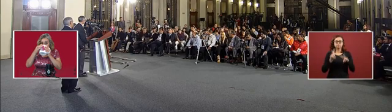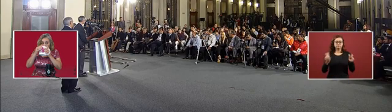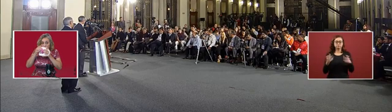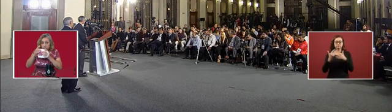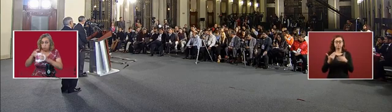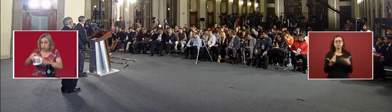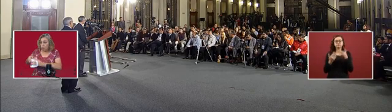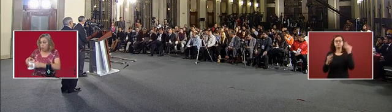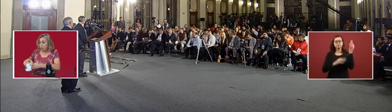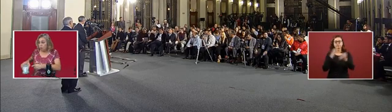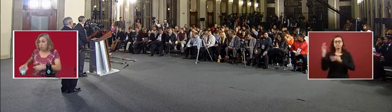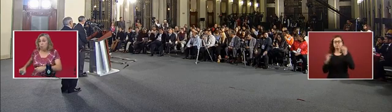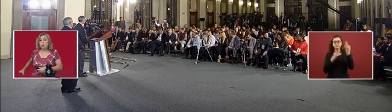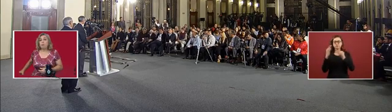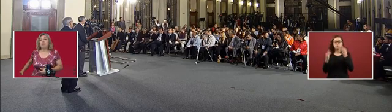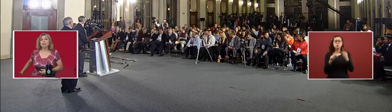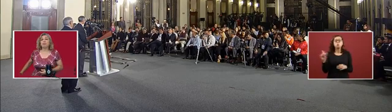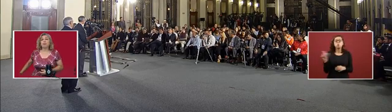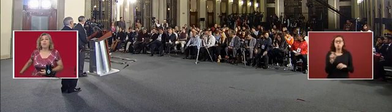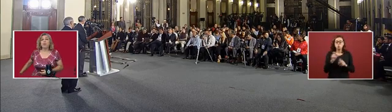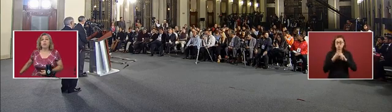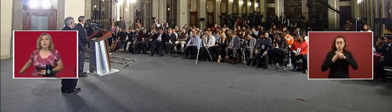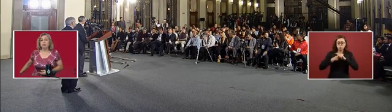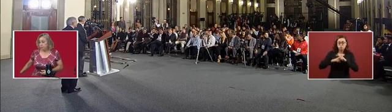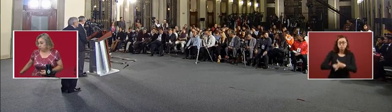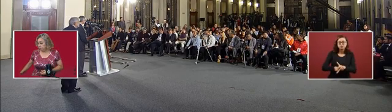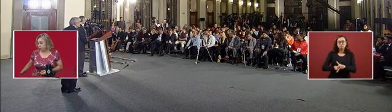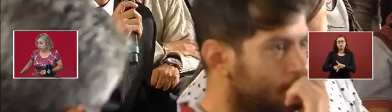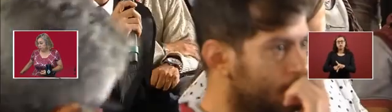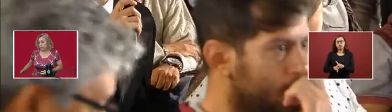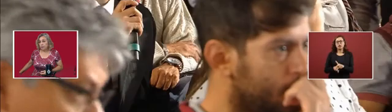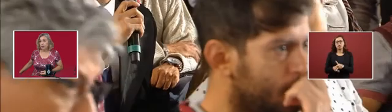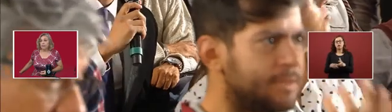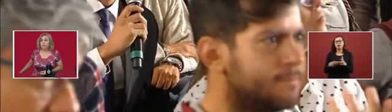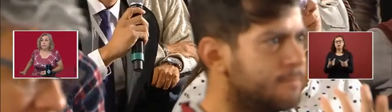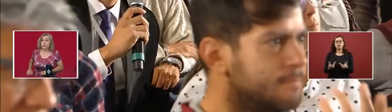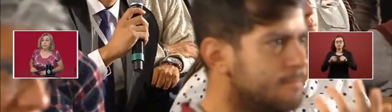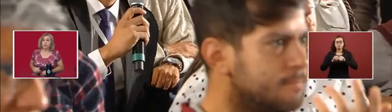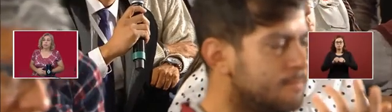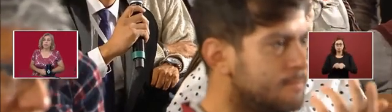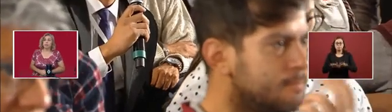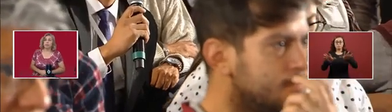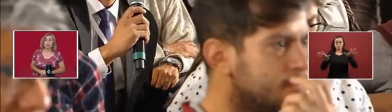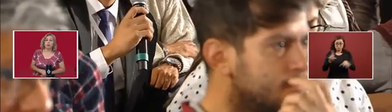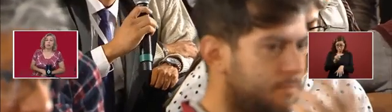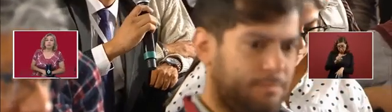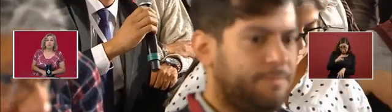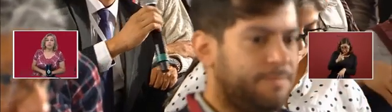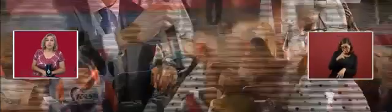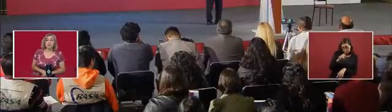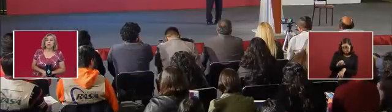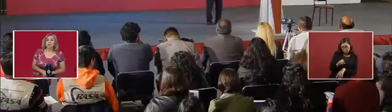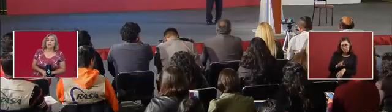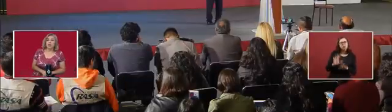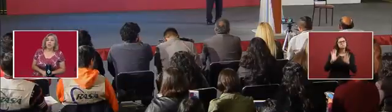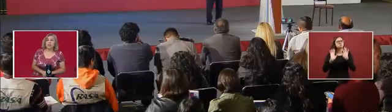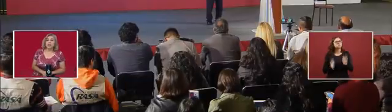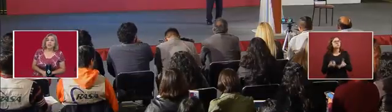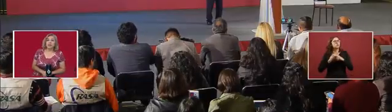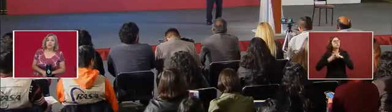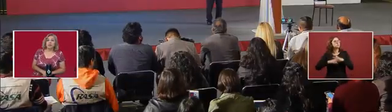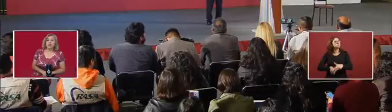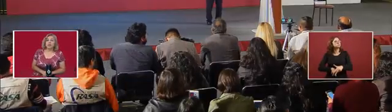dengue. We want to, during the flu season, we'll talk about that. Buenos